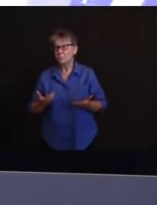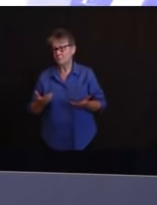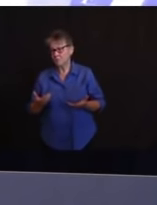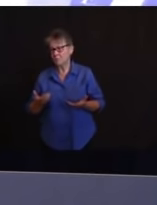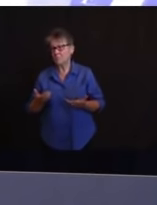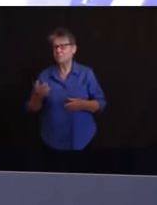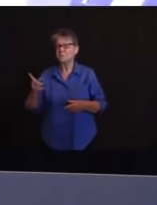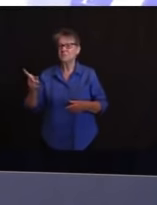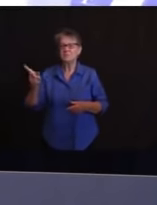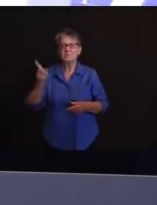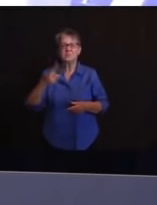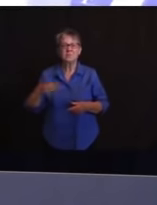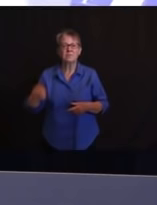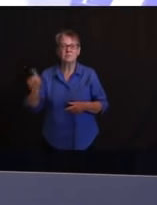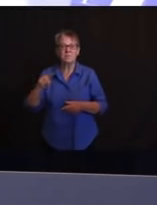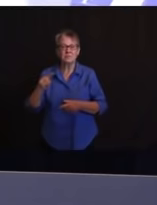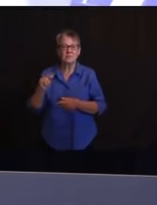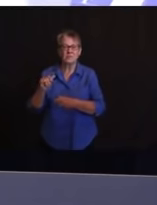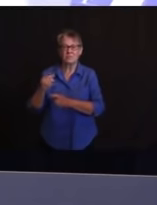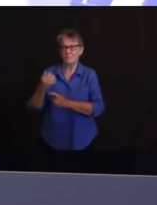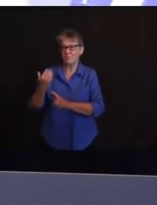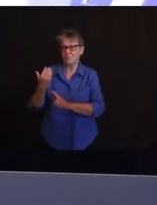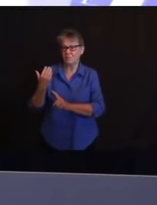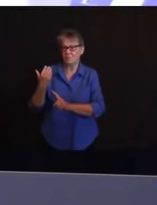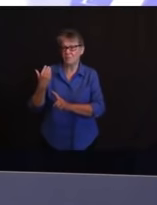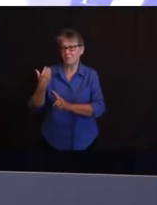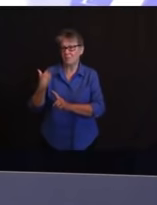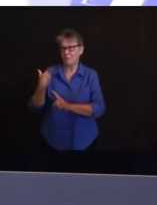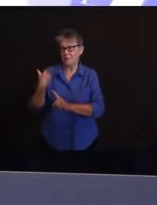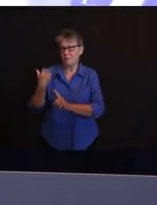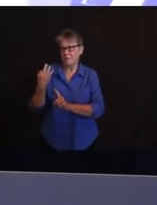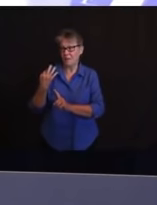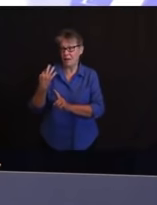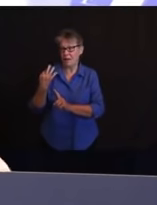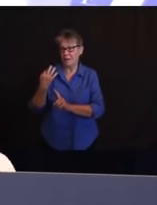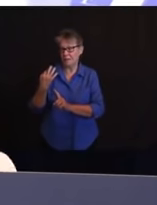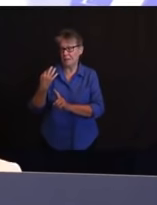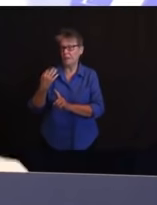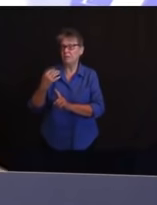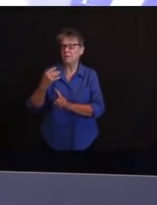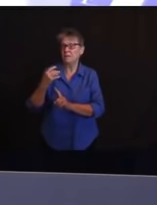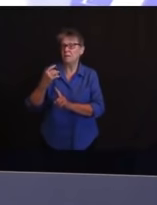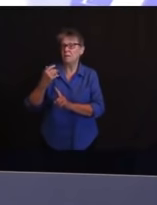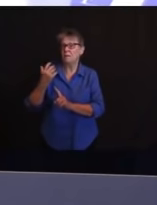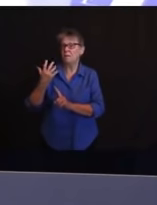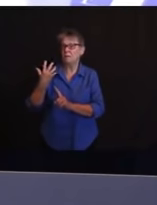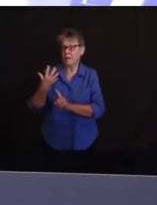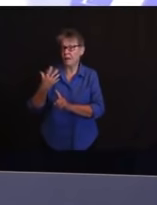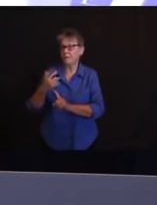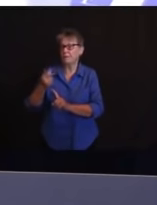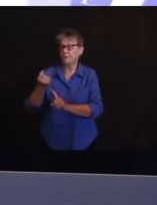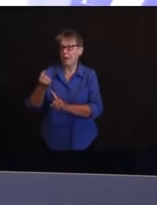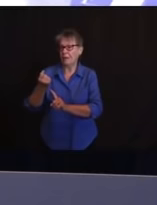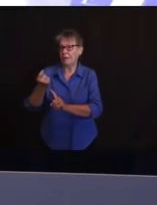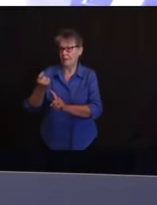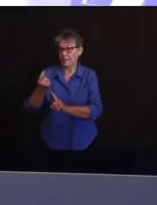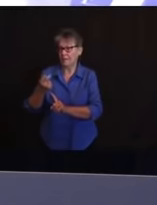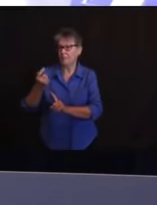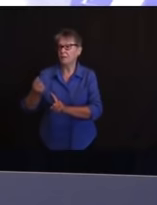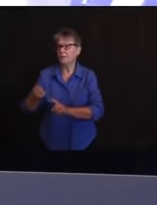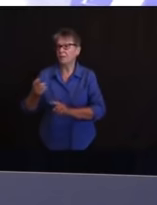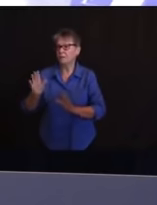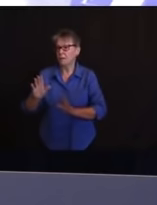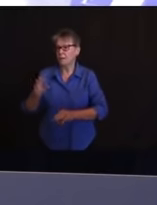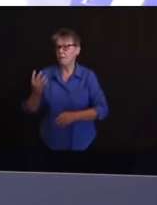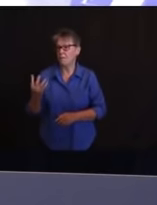Friday, 11 on Saturday, and only 4 on Sunday. There are 2 new